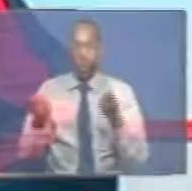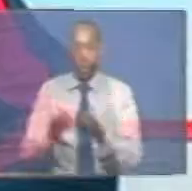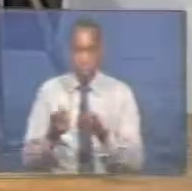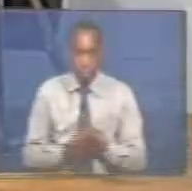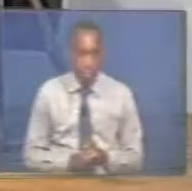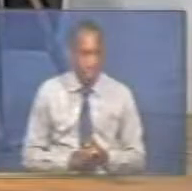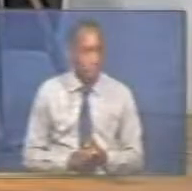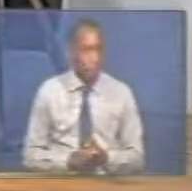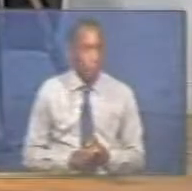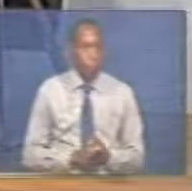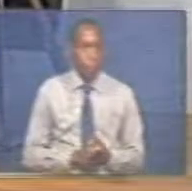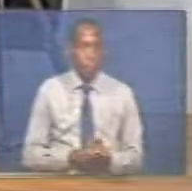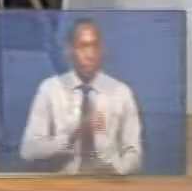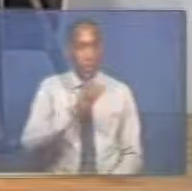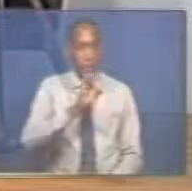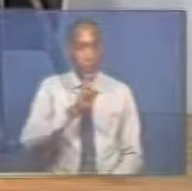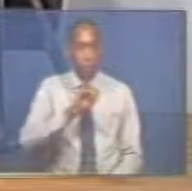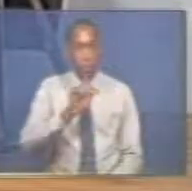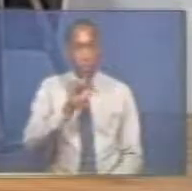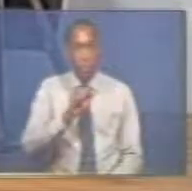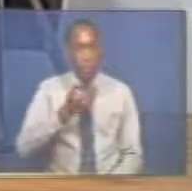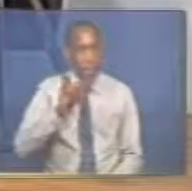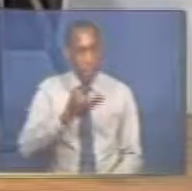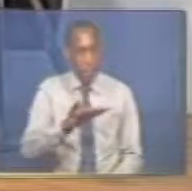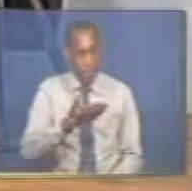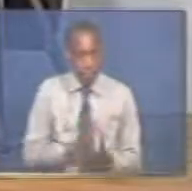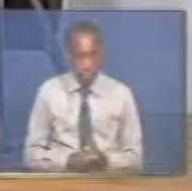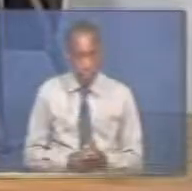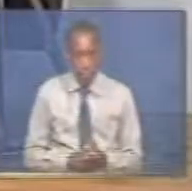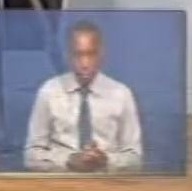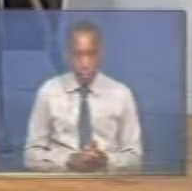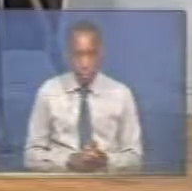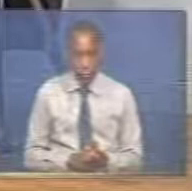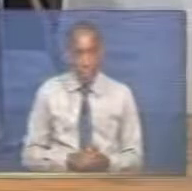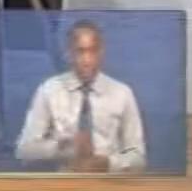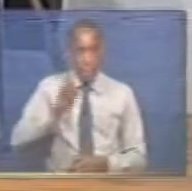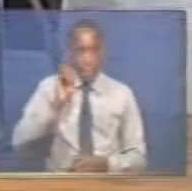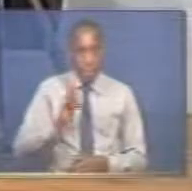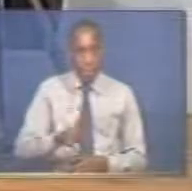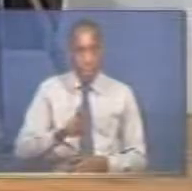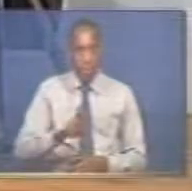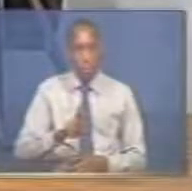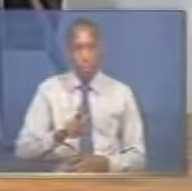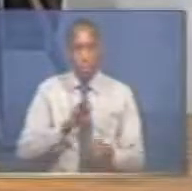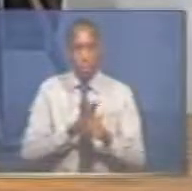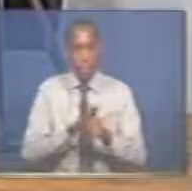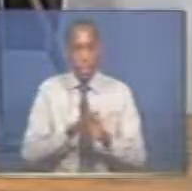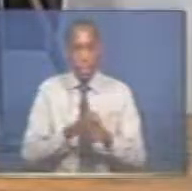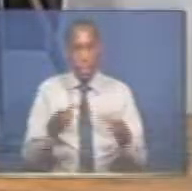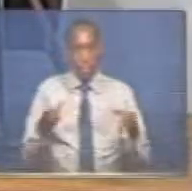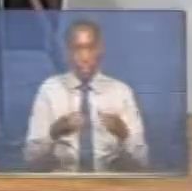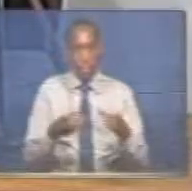And Njau, maybe you can answer this for me. As he said, it's a requirement for most clubs in the Kenya Premier League to have